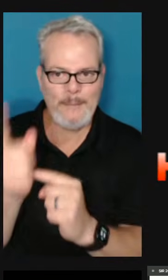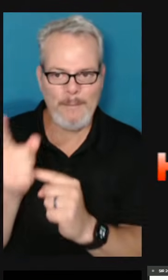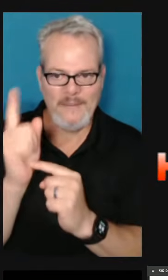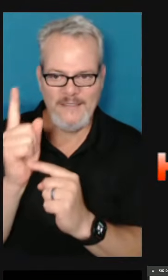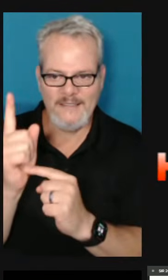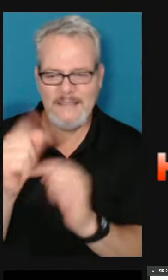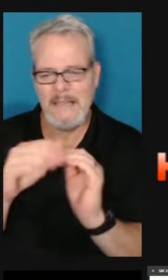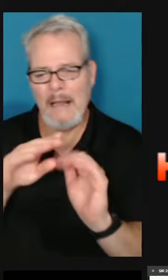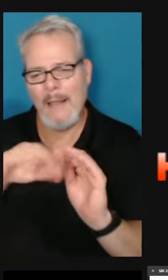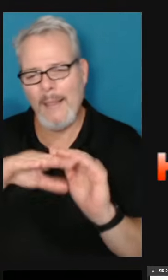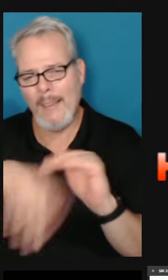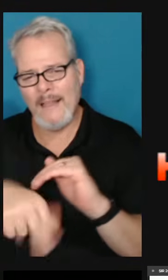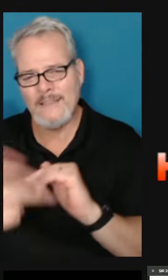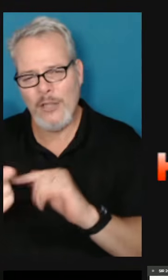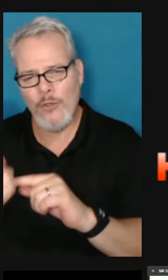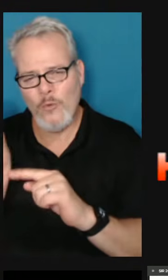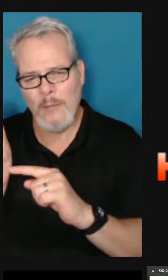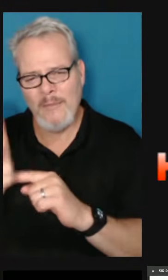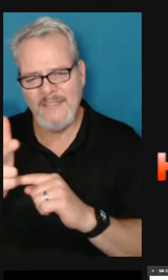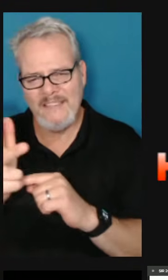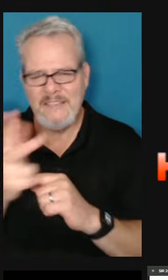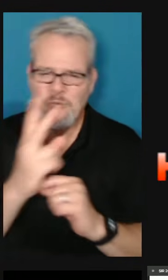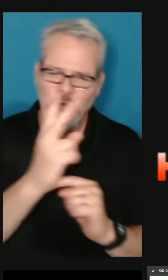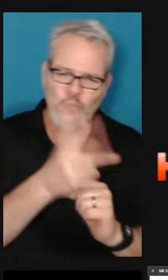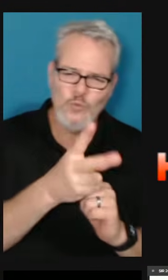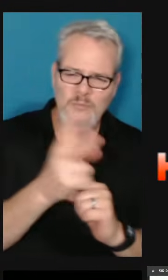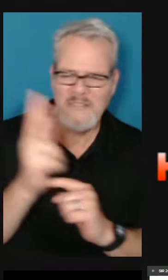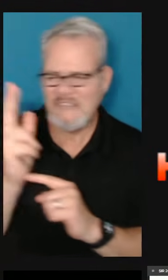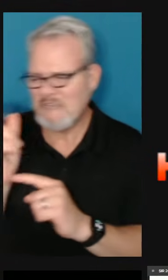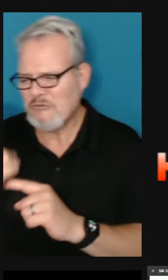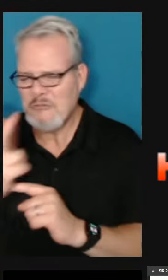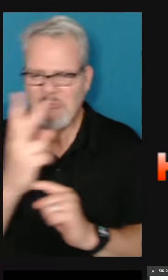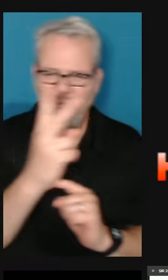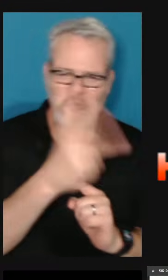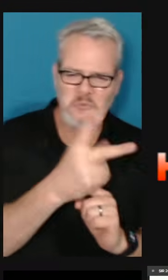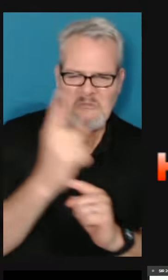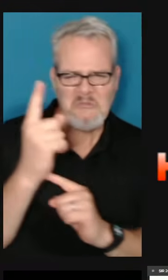lesson 2, 1 to 2, 1, 1.5. Right, none of them is very long.